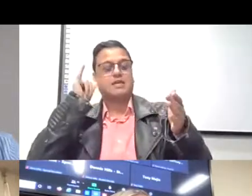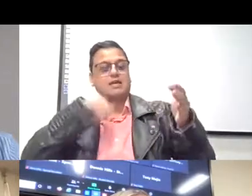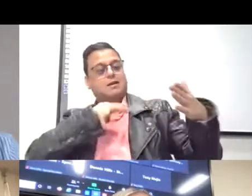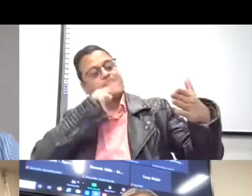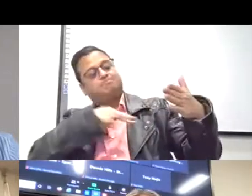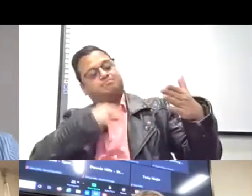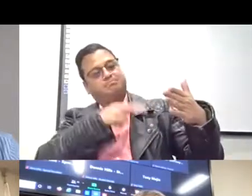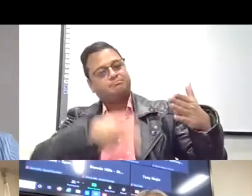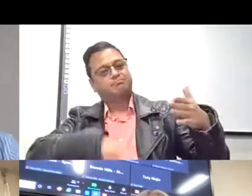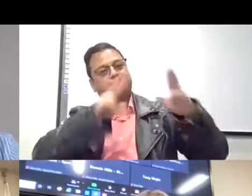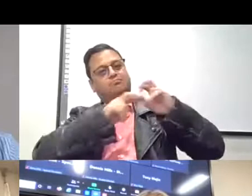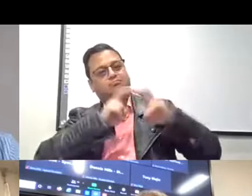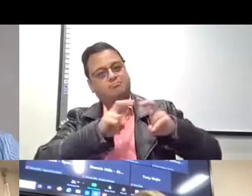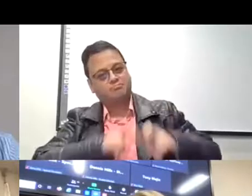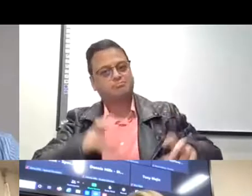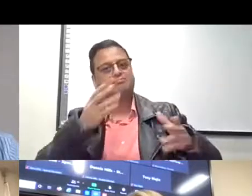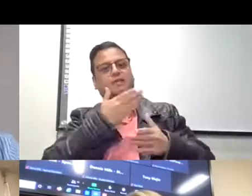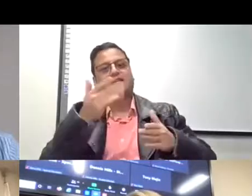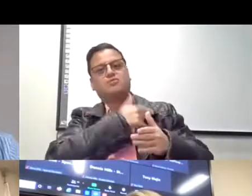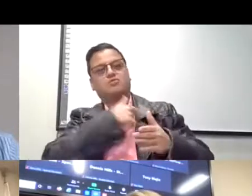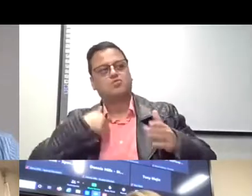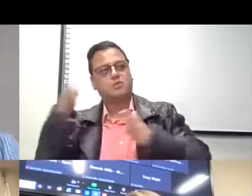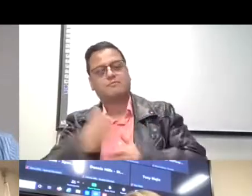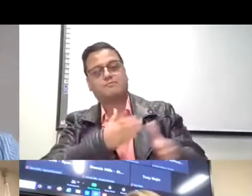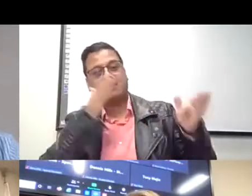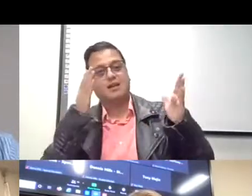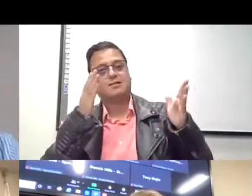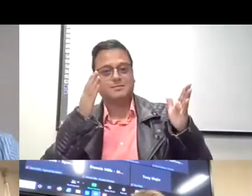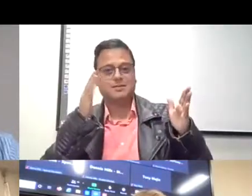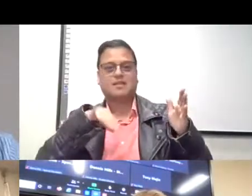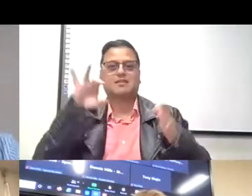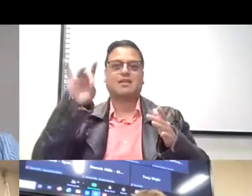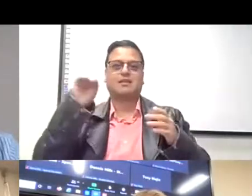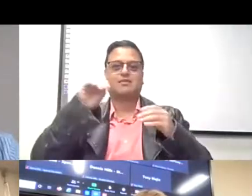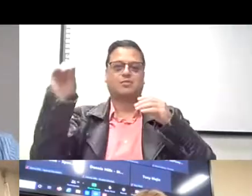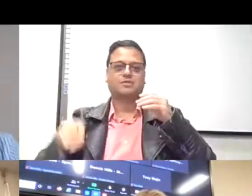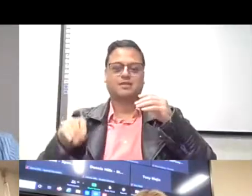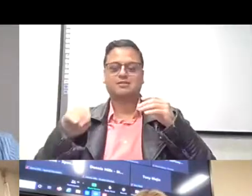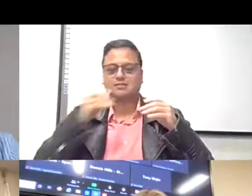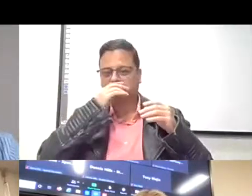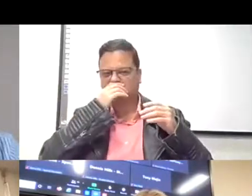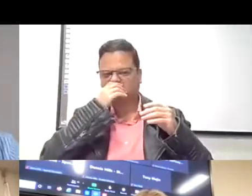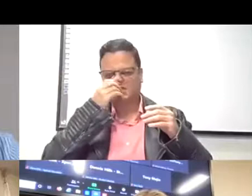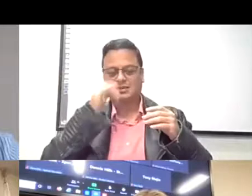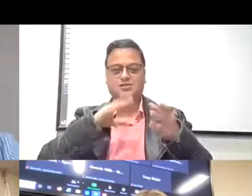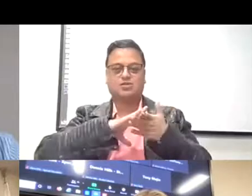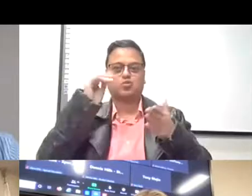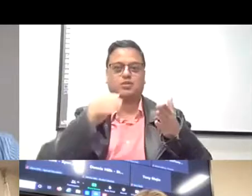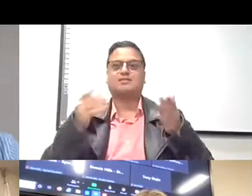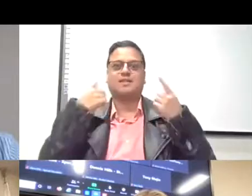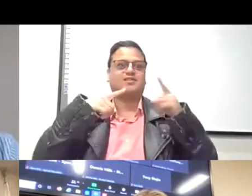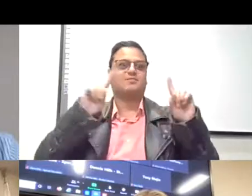of take an analysis of like the things that we have planned is about 80% of that on student outcomes and student achievement. I haven't done that